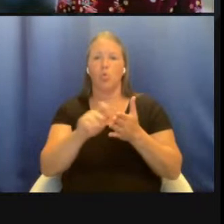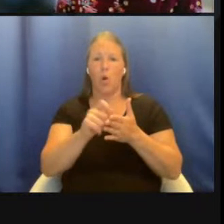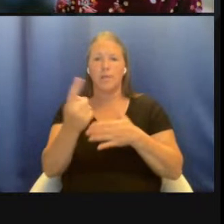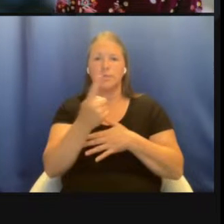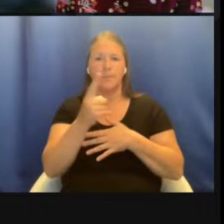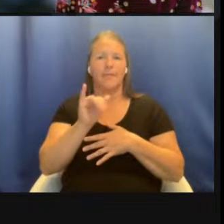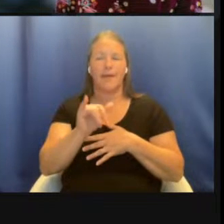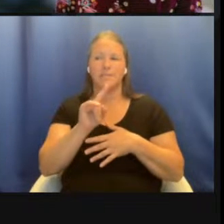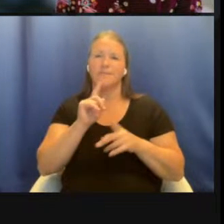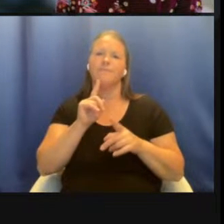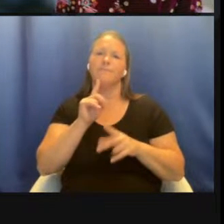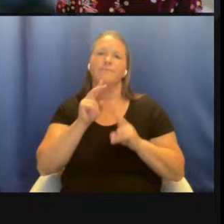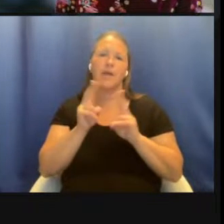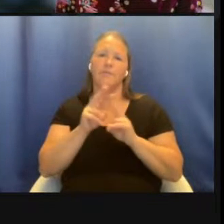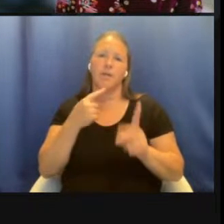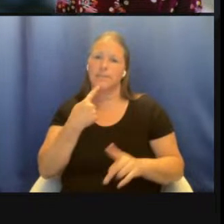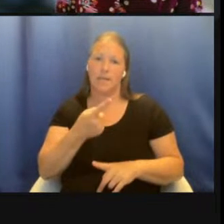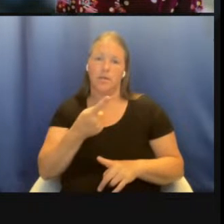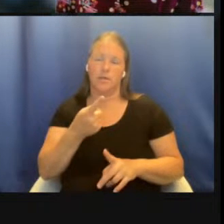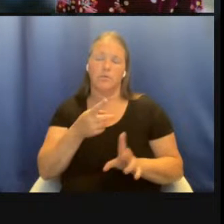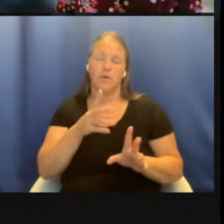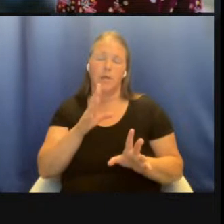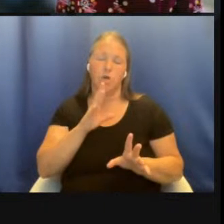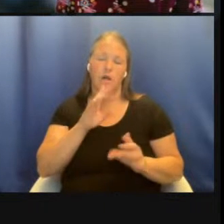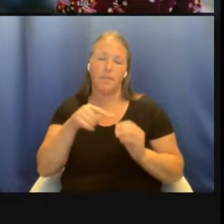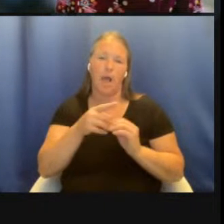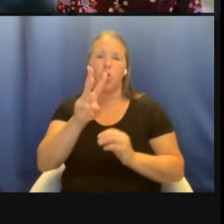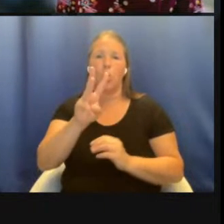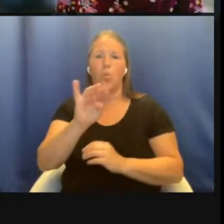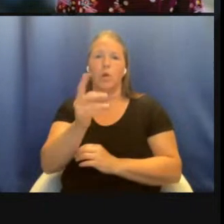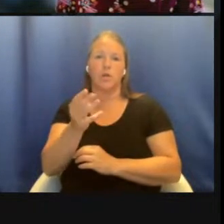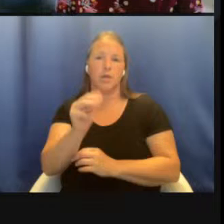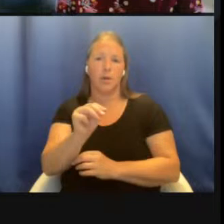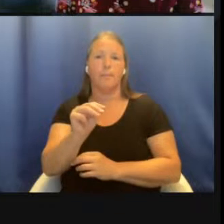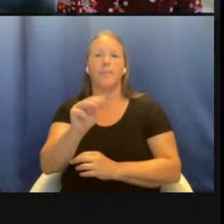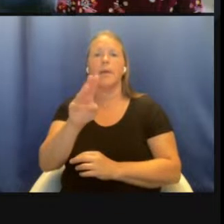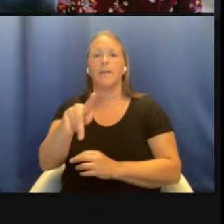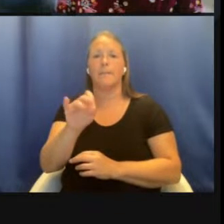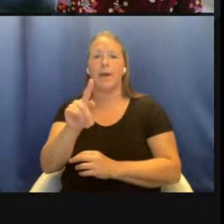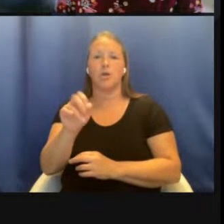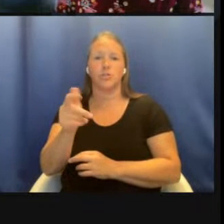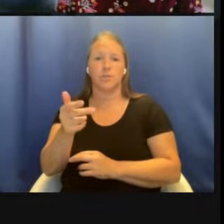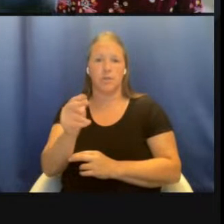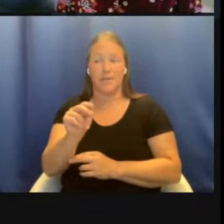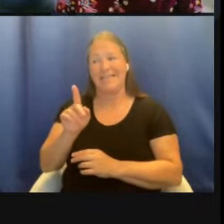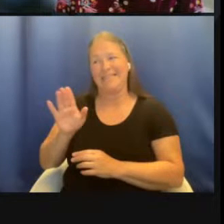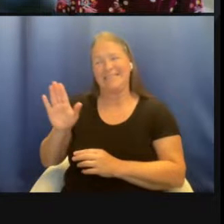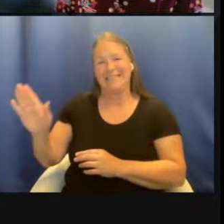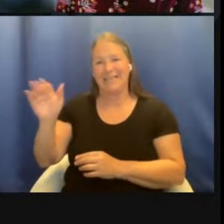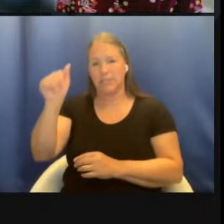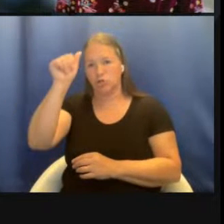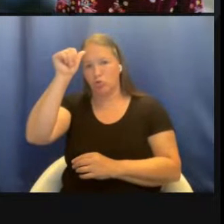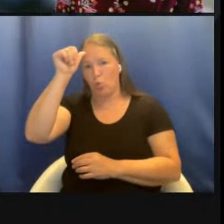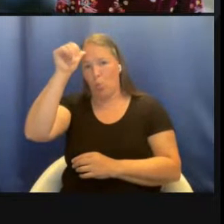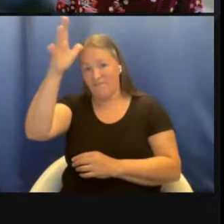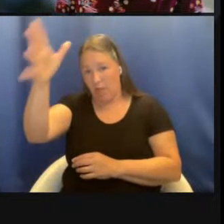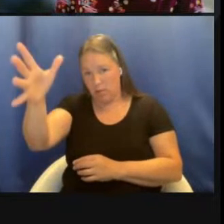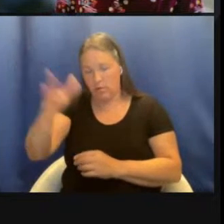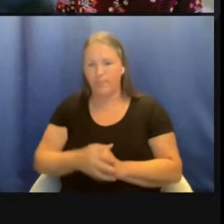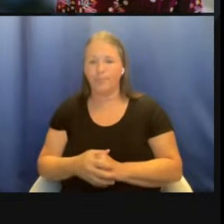William Patterson, his grandfather. I quote, "I perceive he is tired of Europe after having seen and expressed his